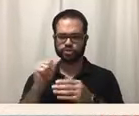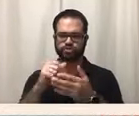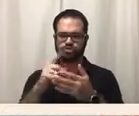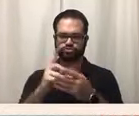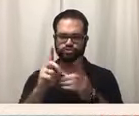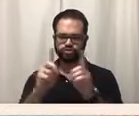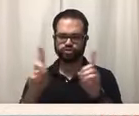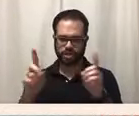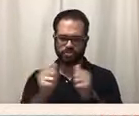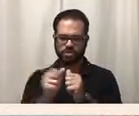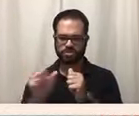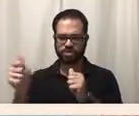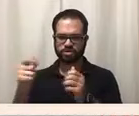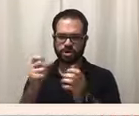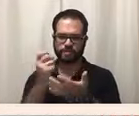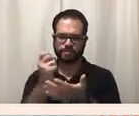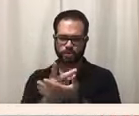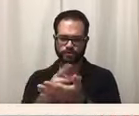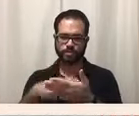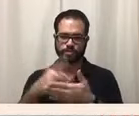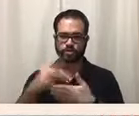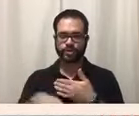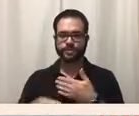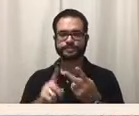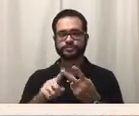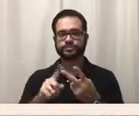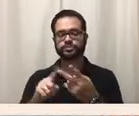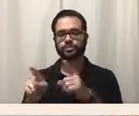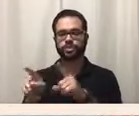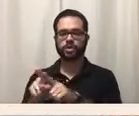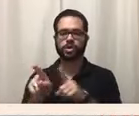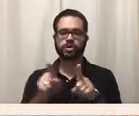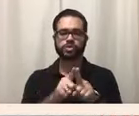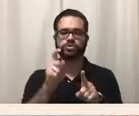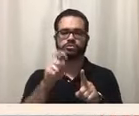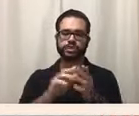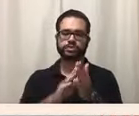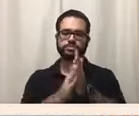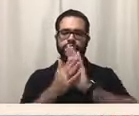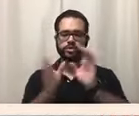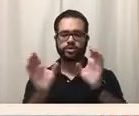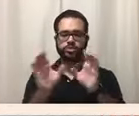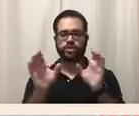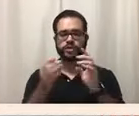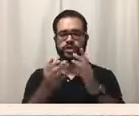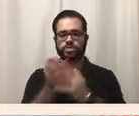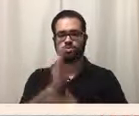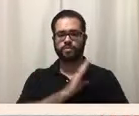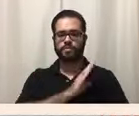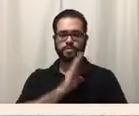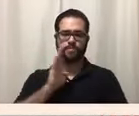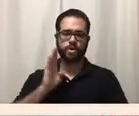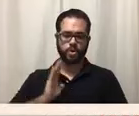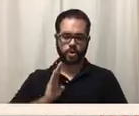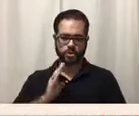And you also have to be certified through the board certification for music